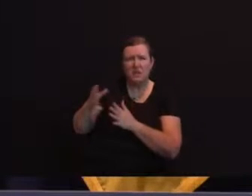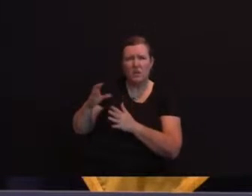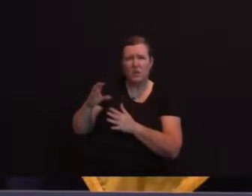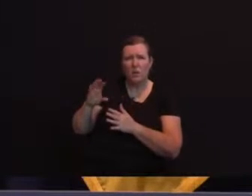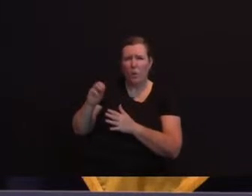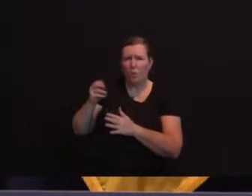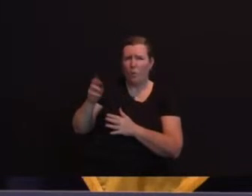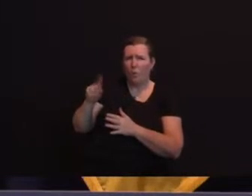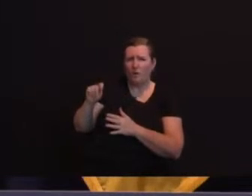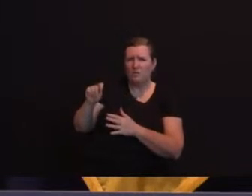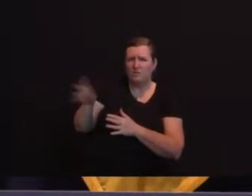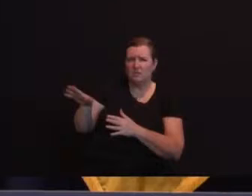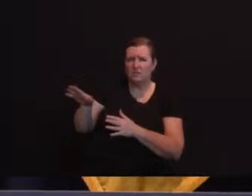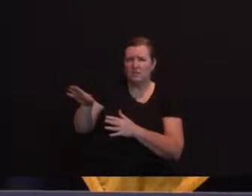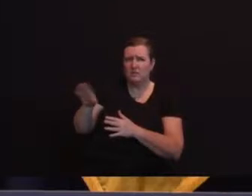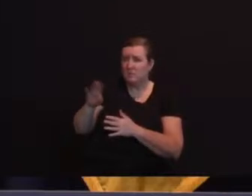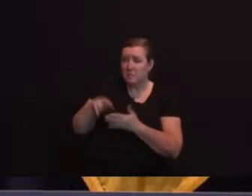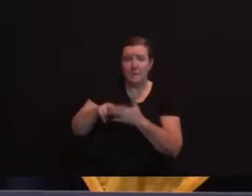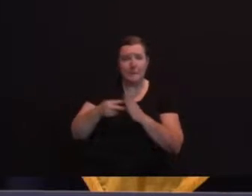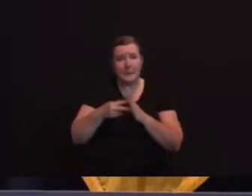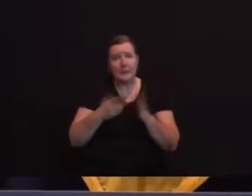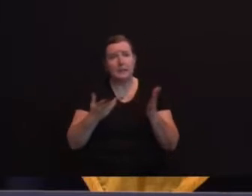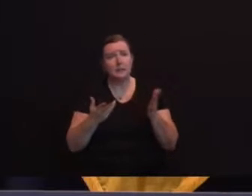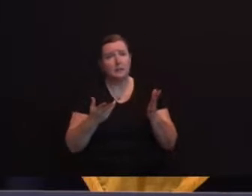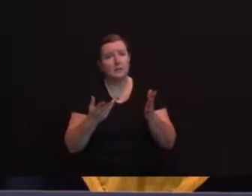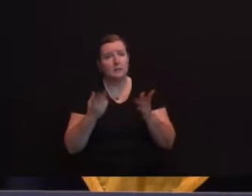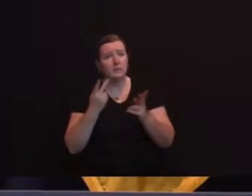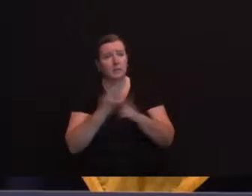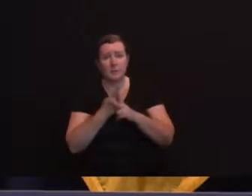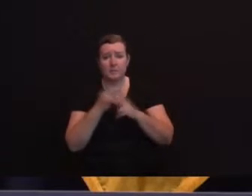be blunt, that means keeping folks separated.